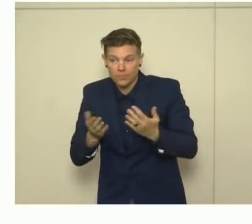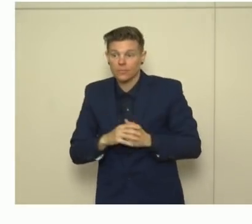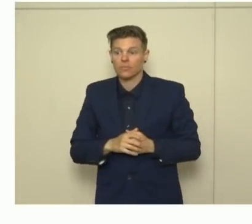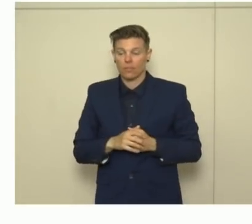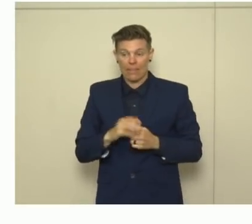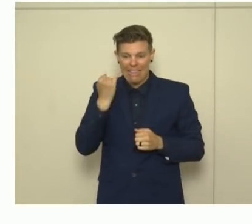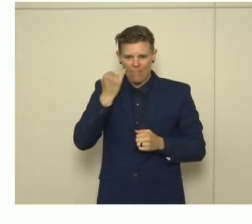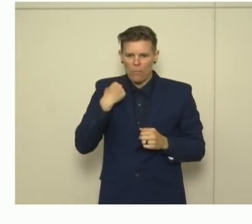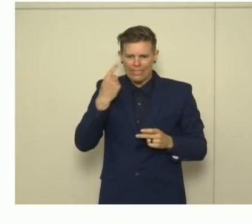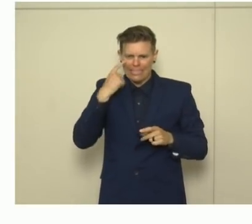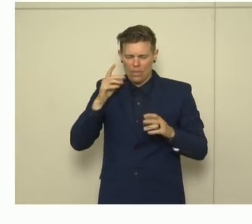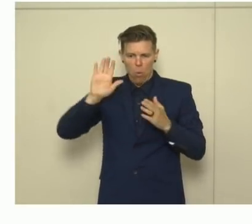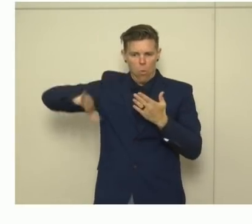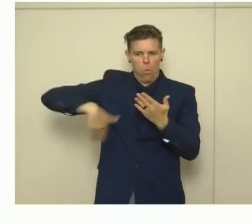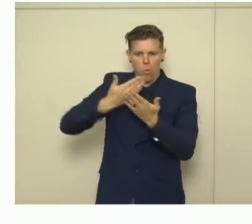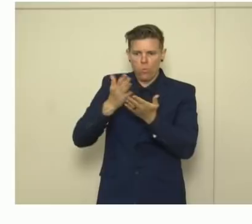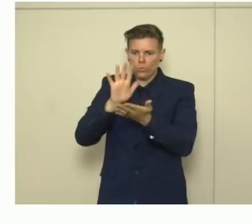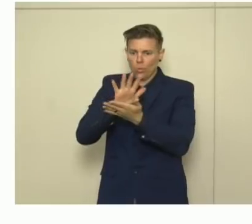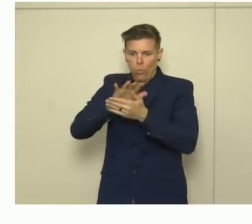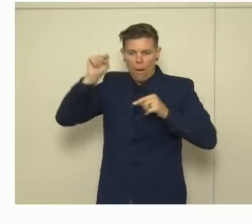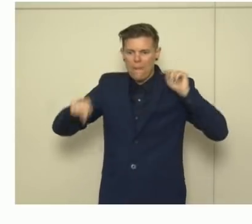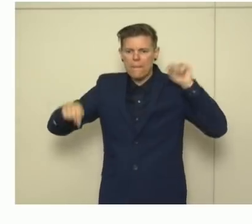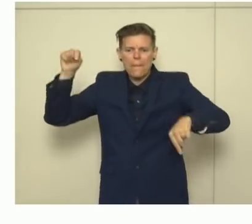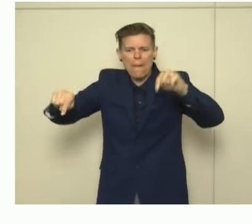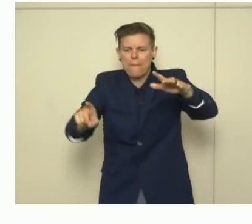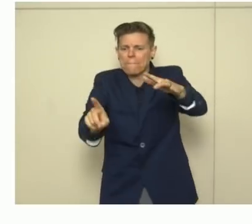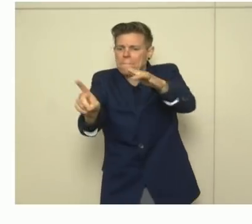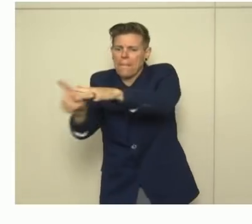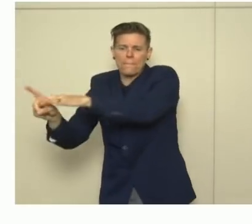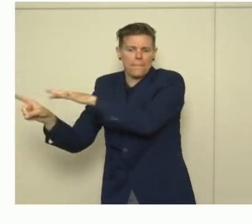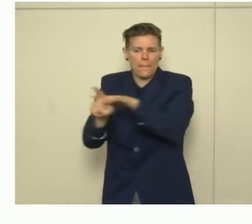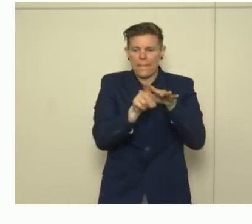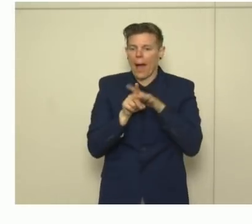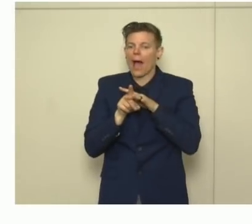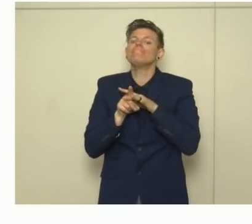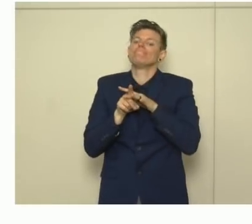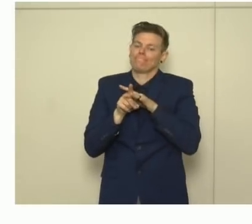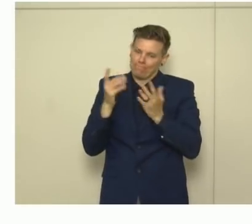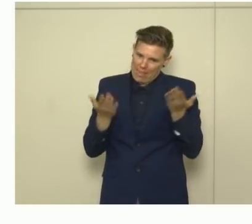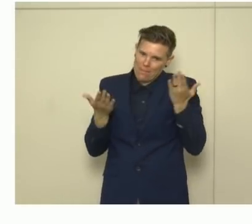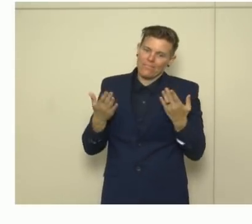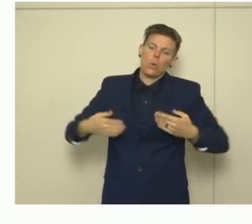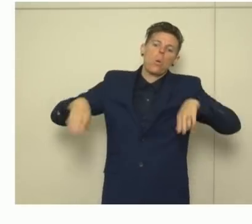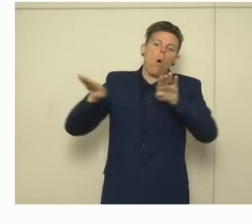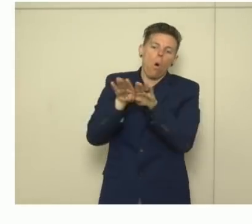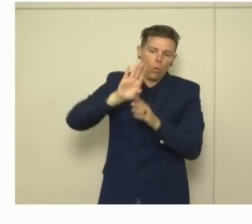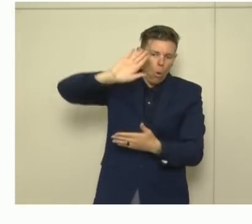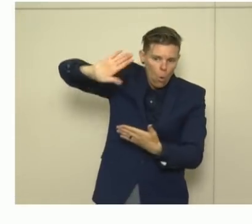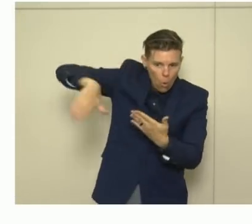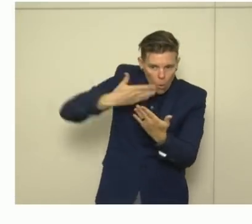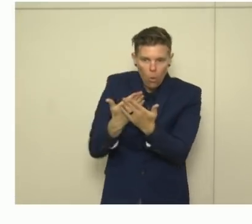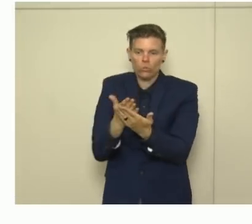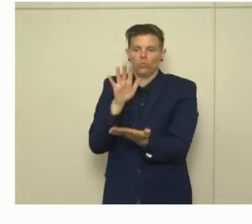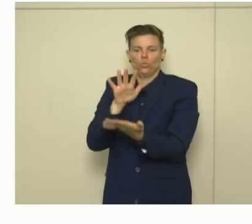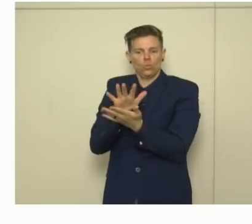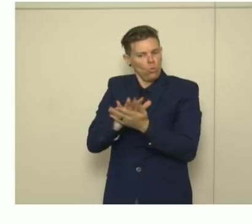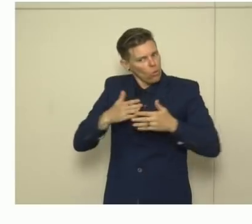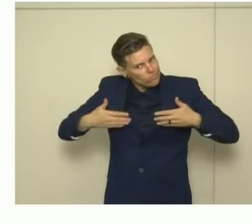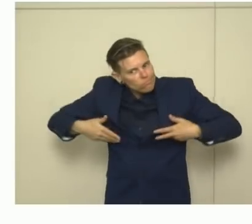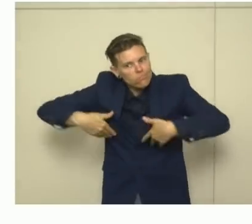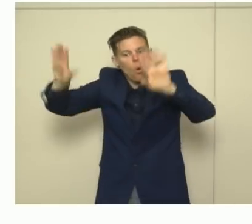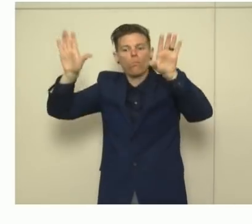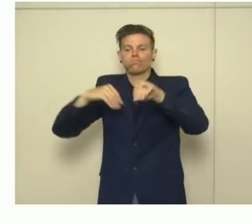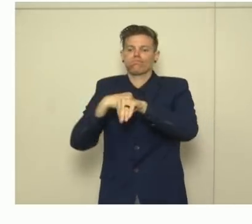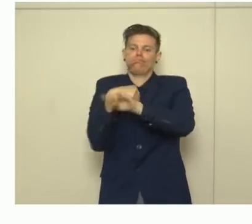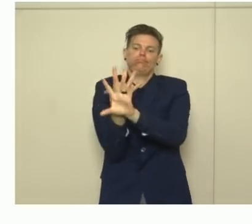across the building. And in those cases, we will need to close that school, have all of those students and staff members participate in the remote